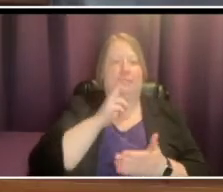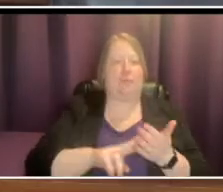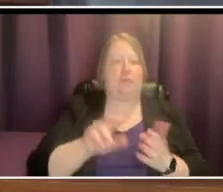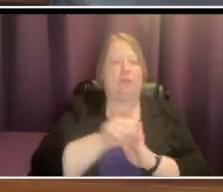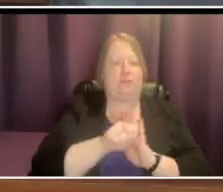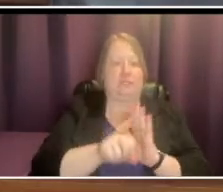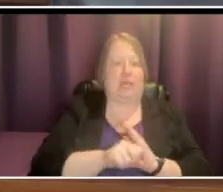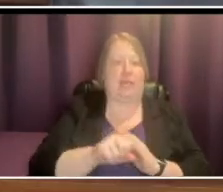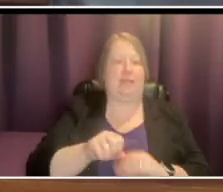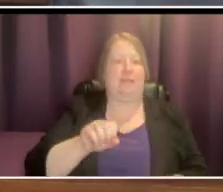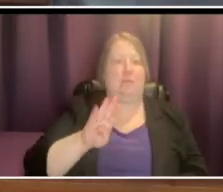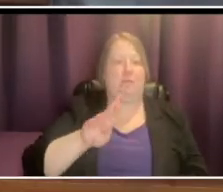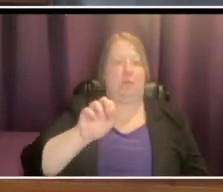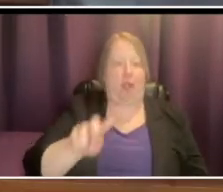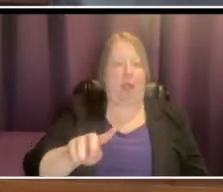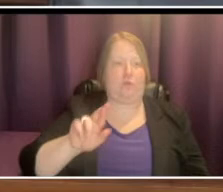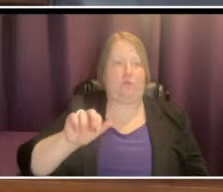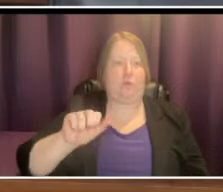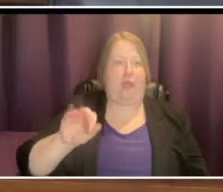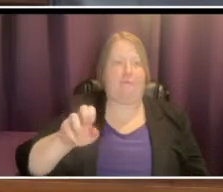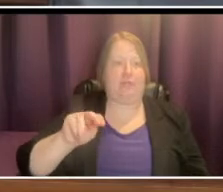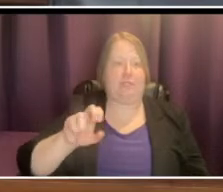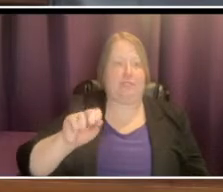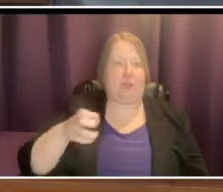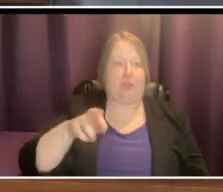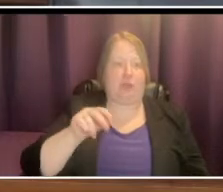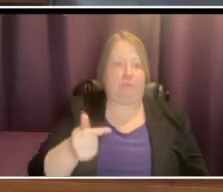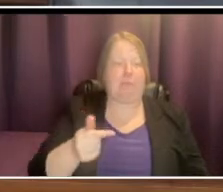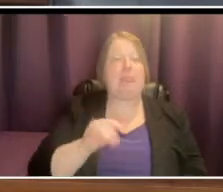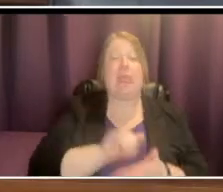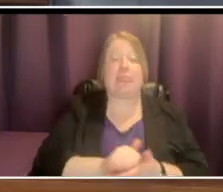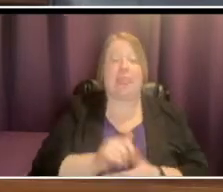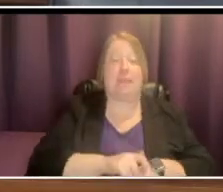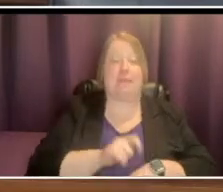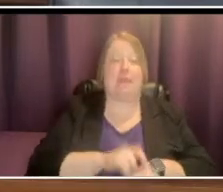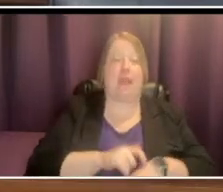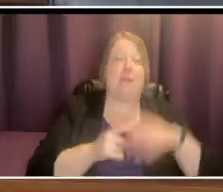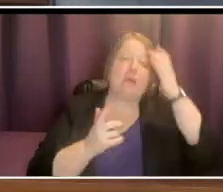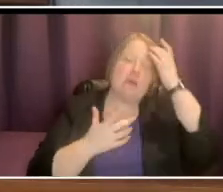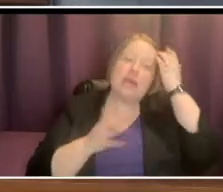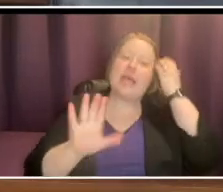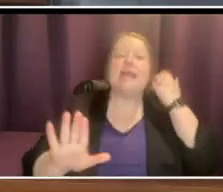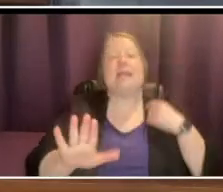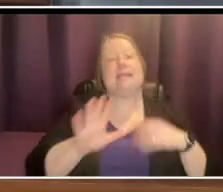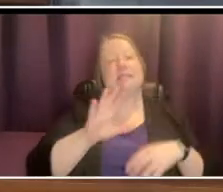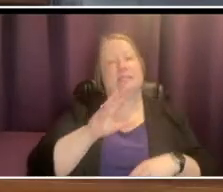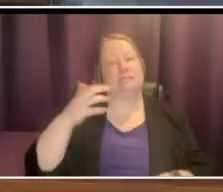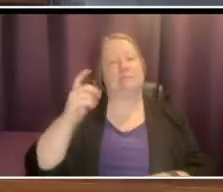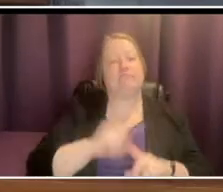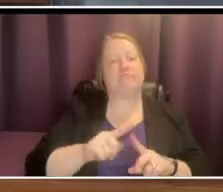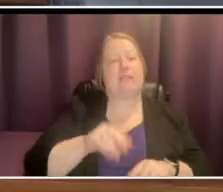Department, by his campaign, and by his advisors that his allegations of fraud in Georgia were false.